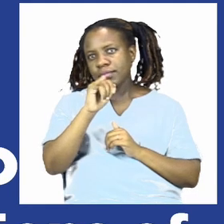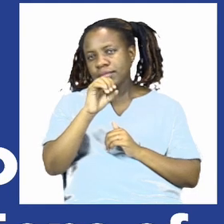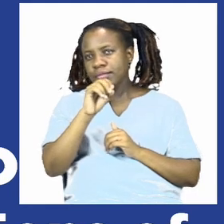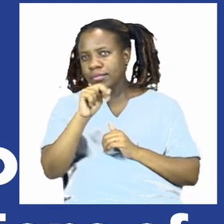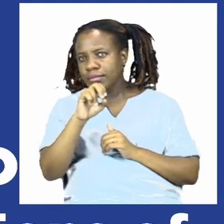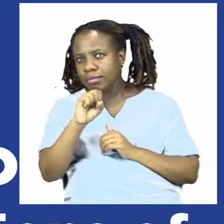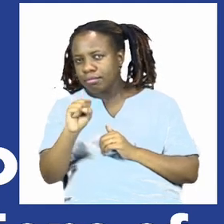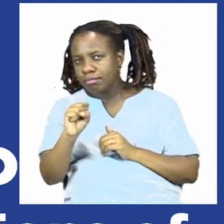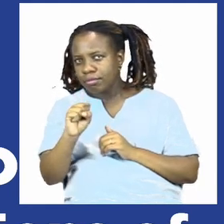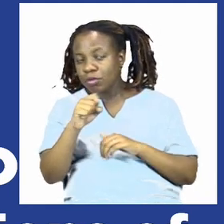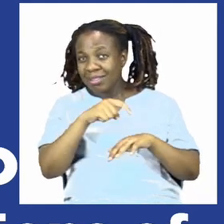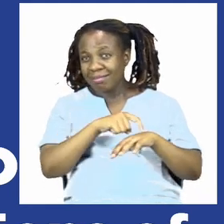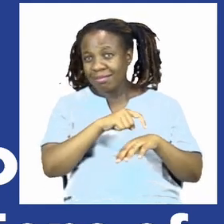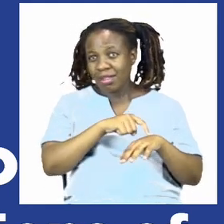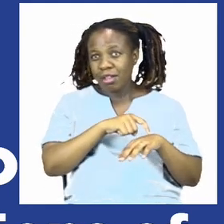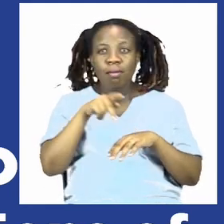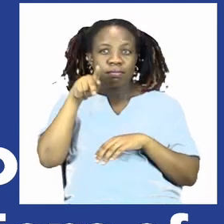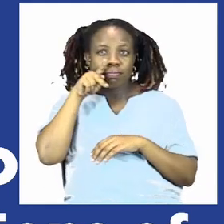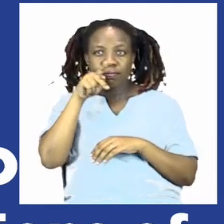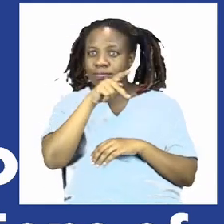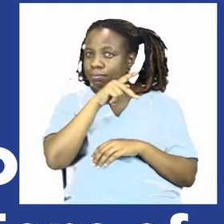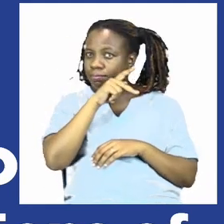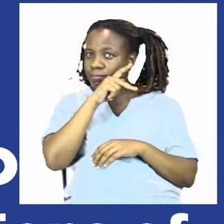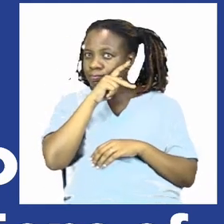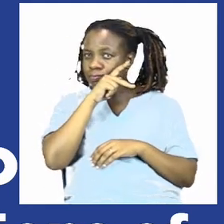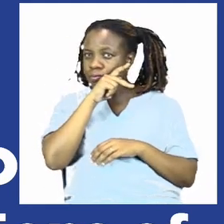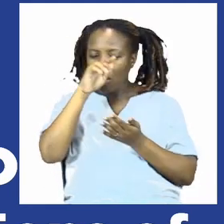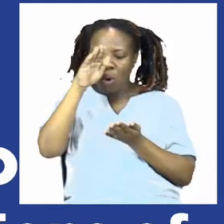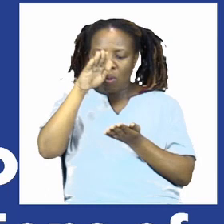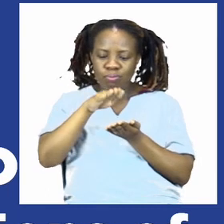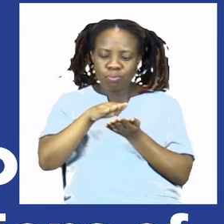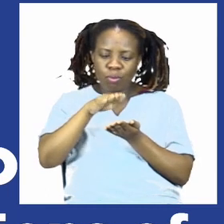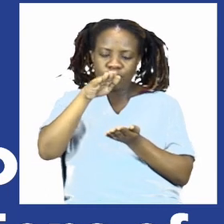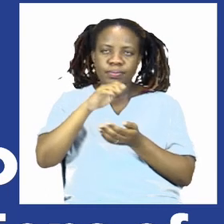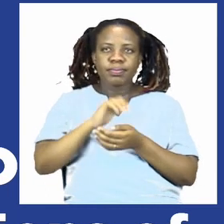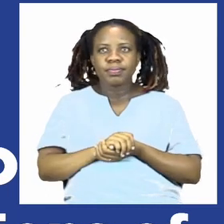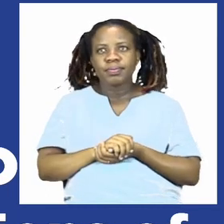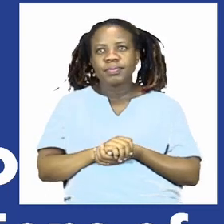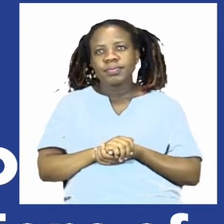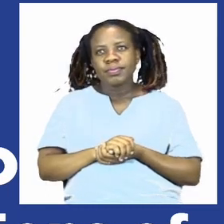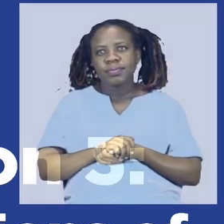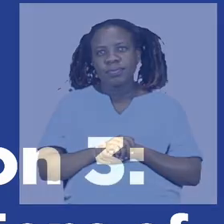of time, pronouns, and capacity.